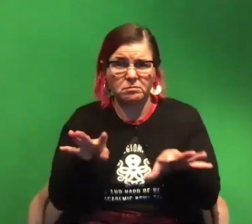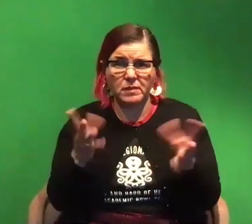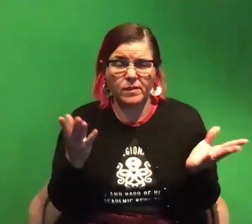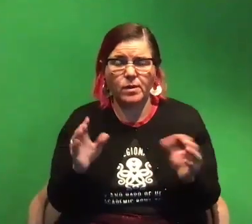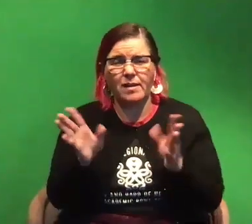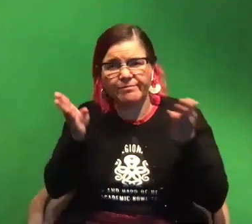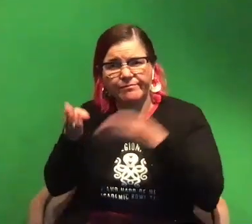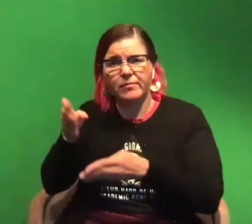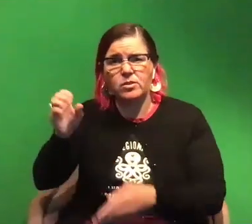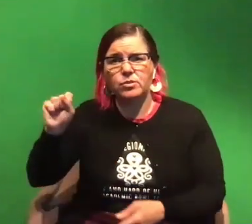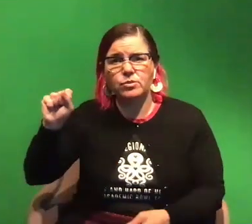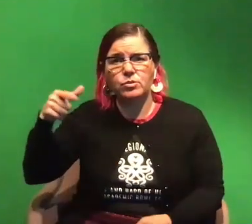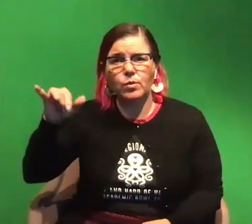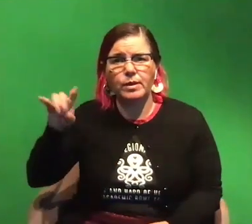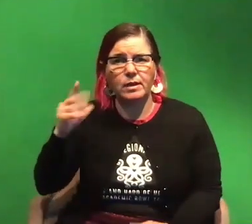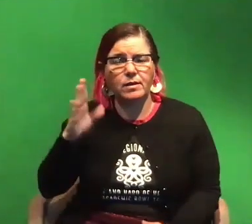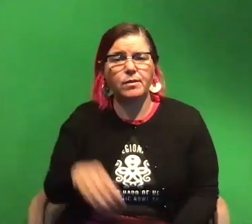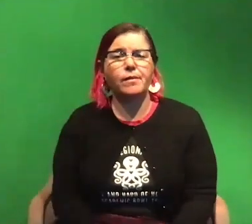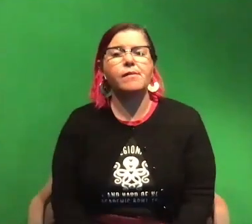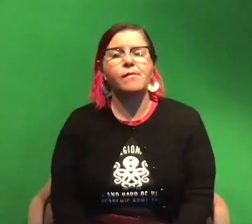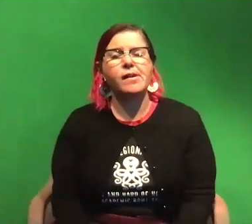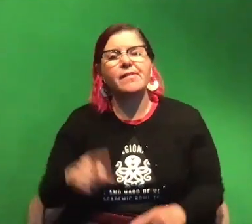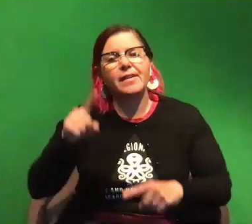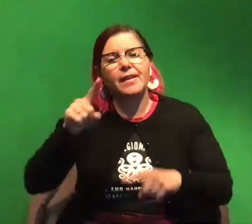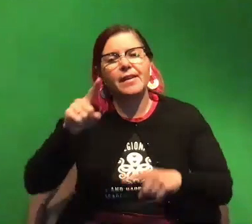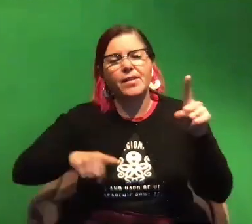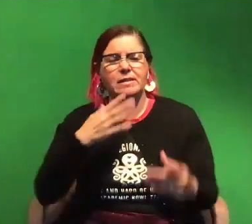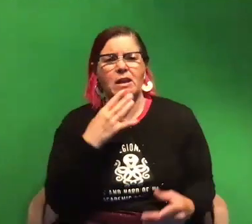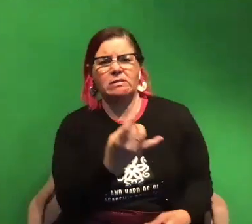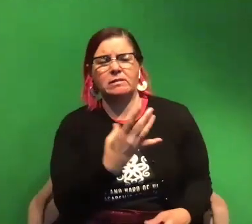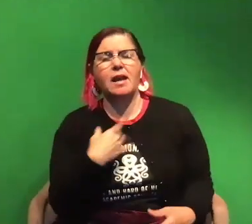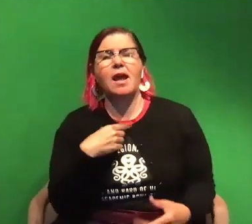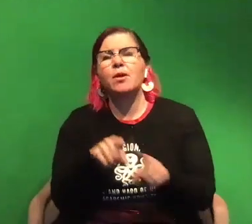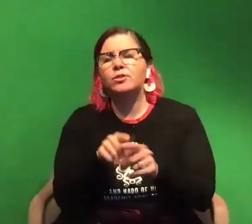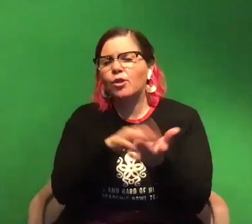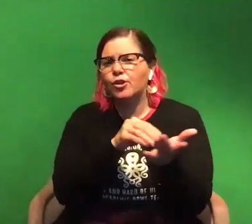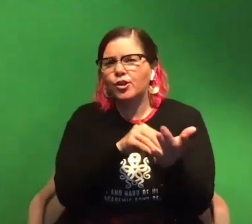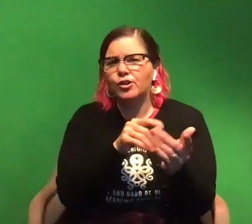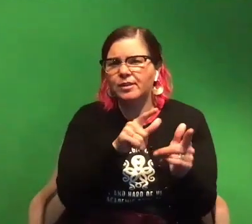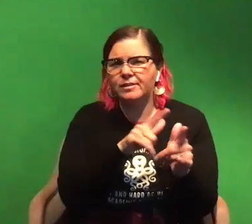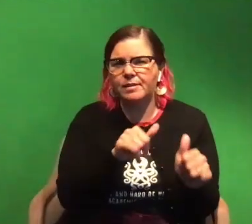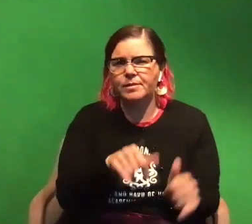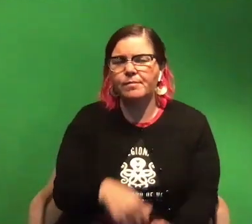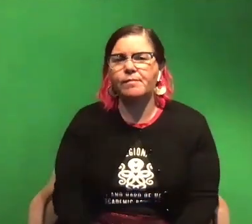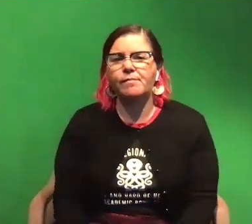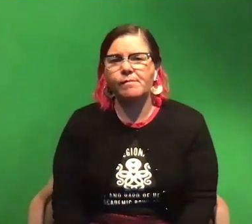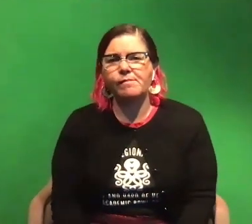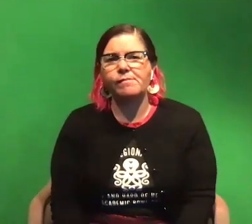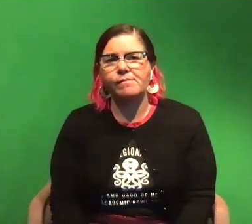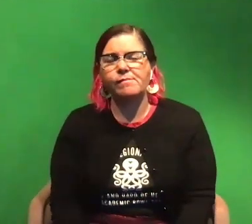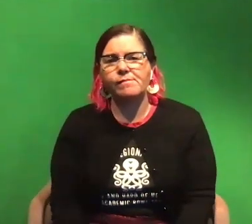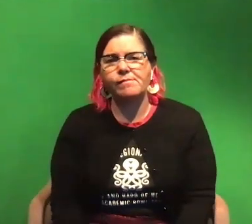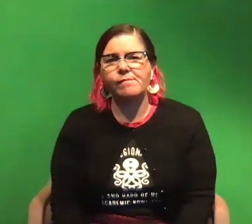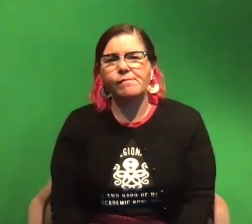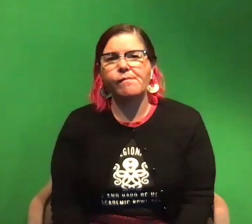squid. I think it varies. Thank you for that. I'm also learning all the time, so like total. That's probably right, because